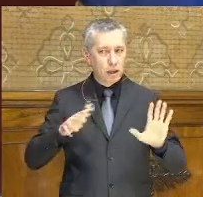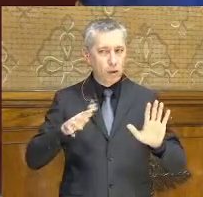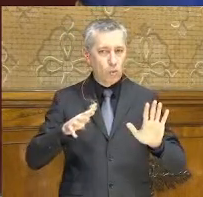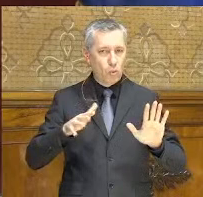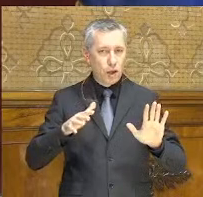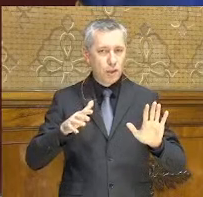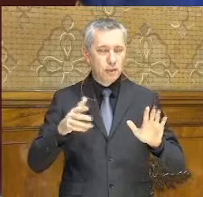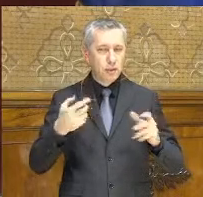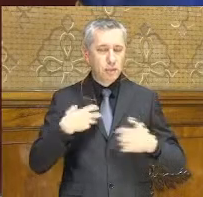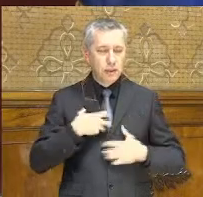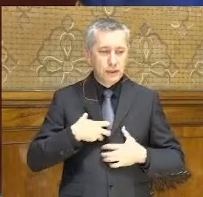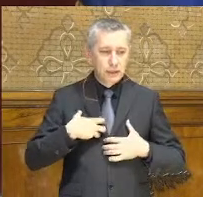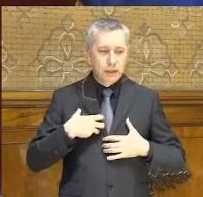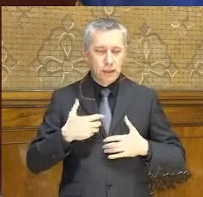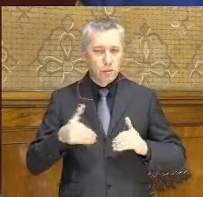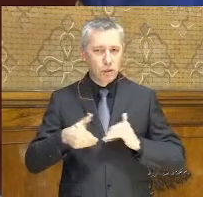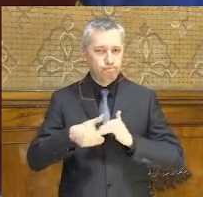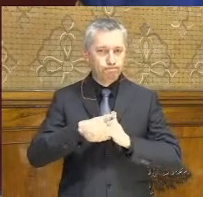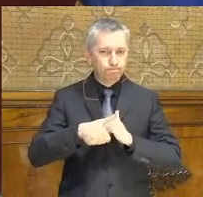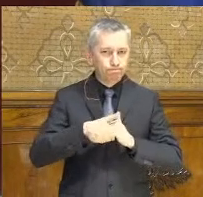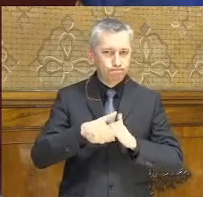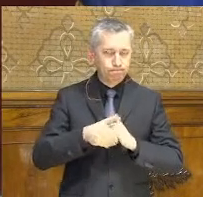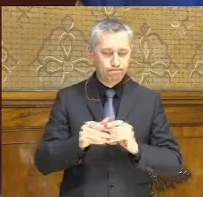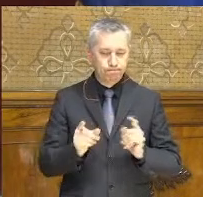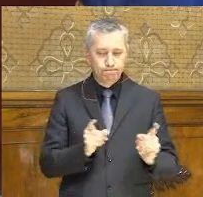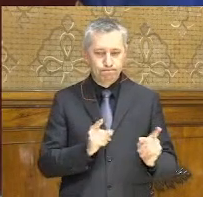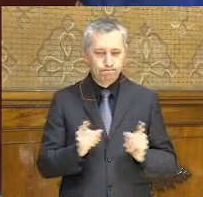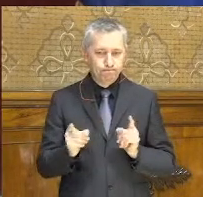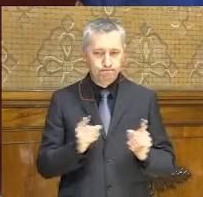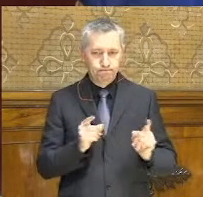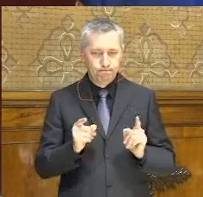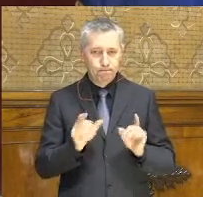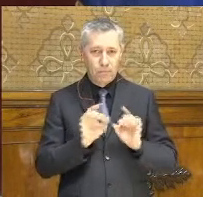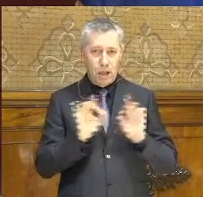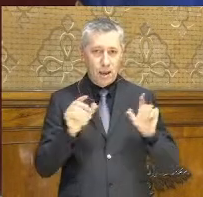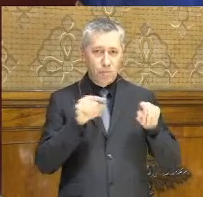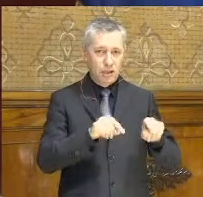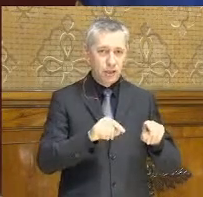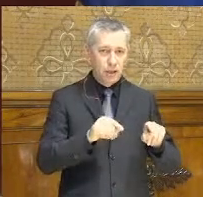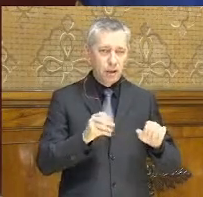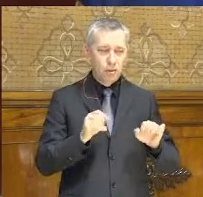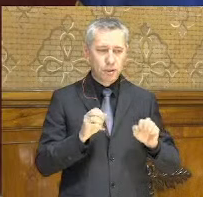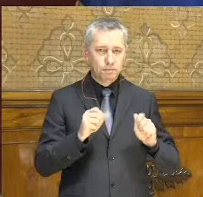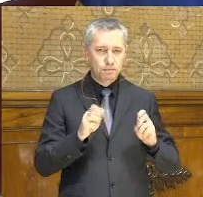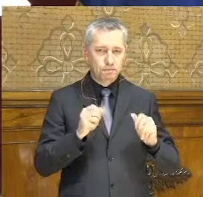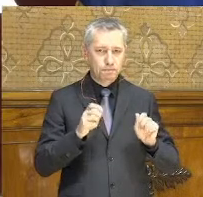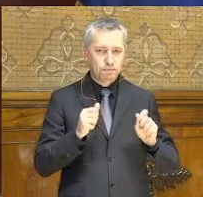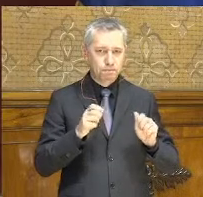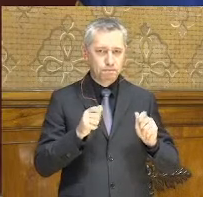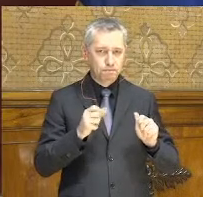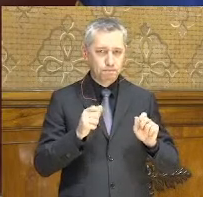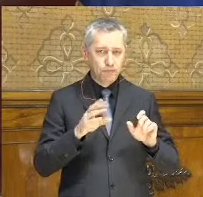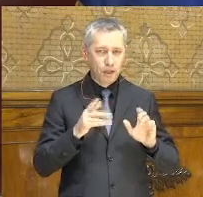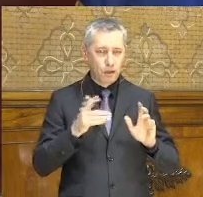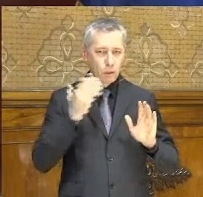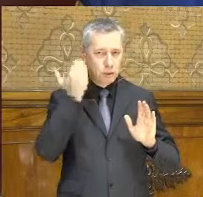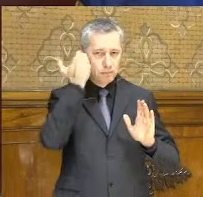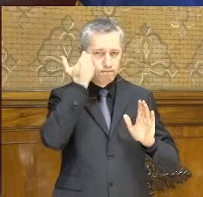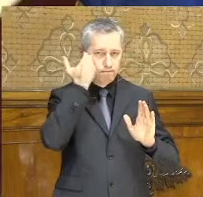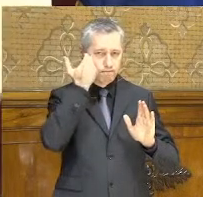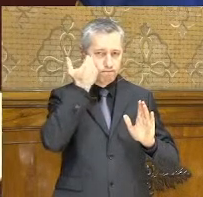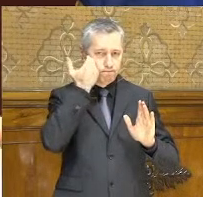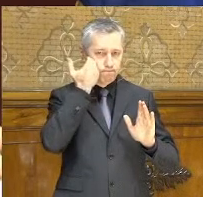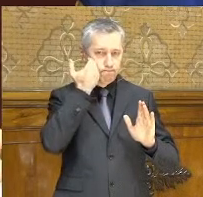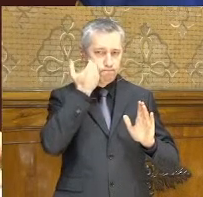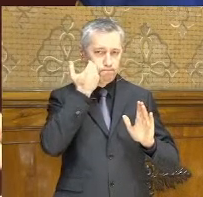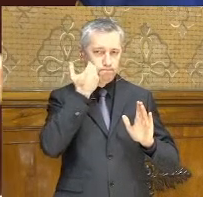of the provisionality of freedom keeps Ukrainians on tenterhooks, at the edge of its nerves, as if